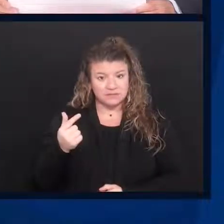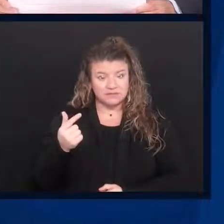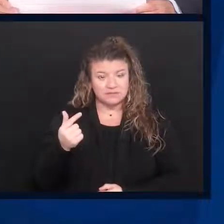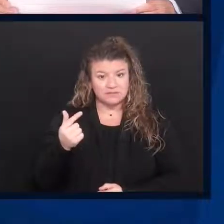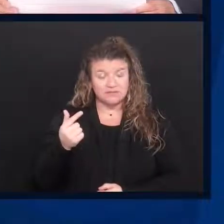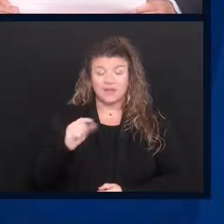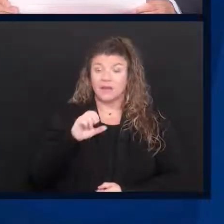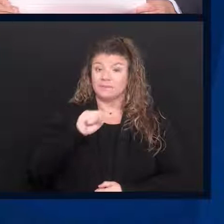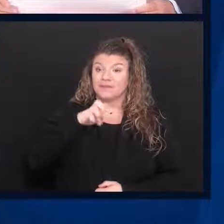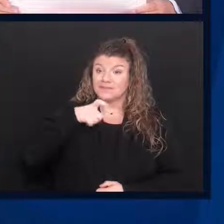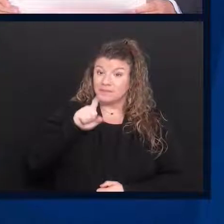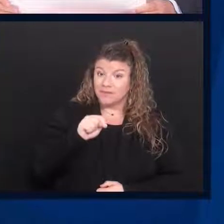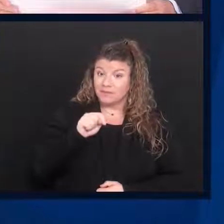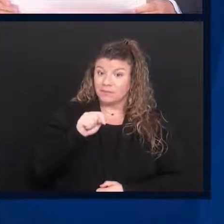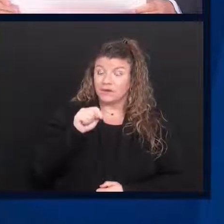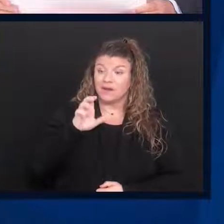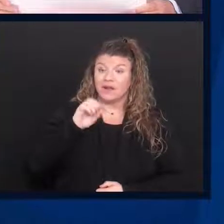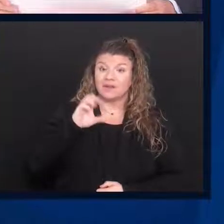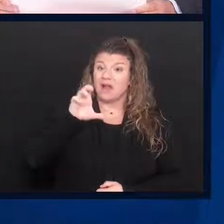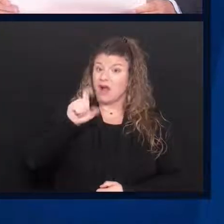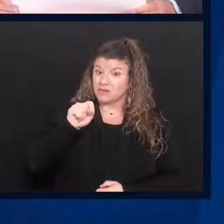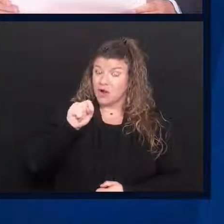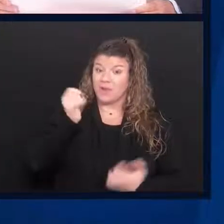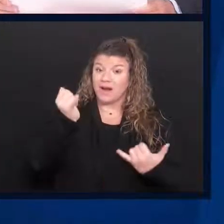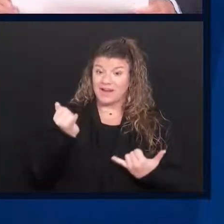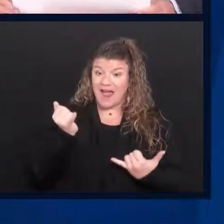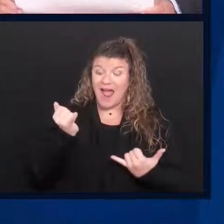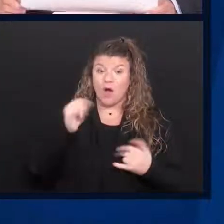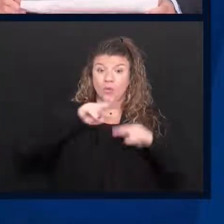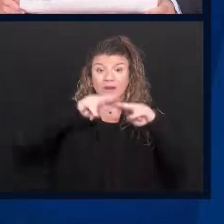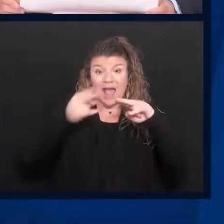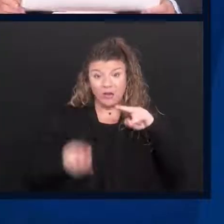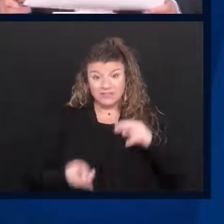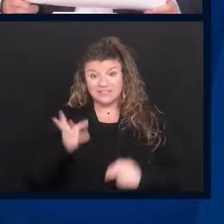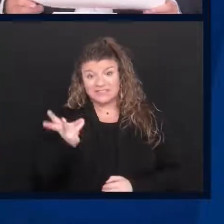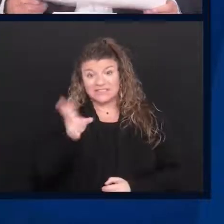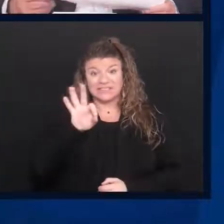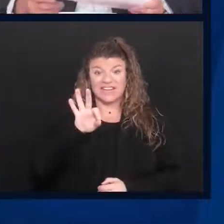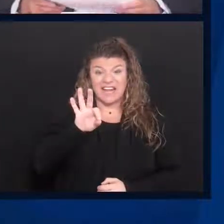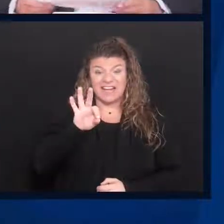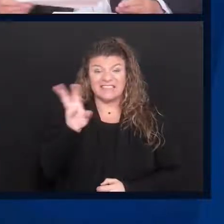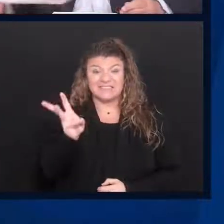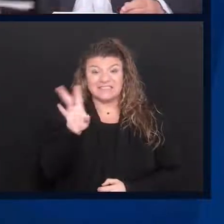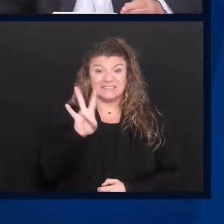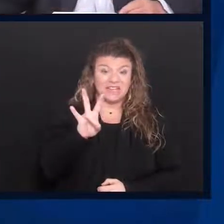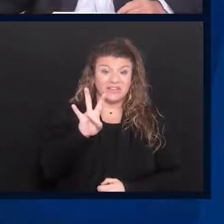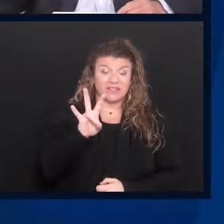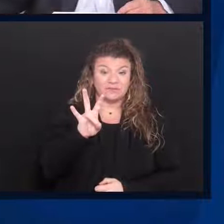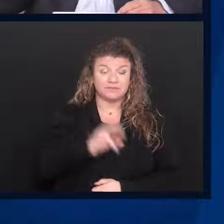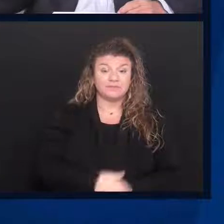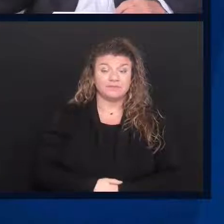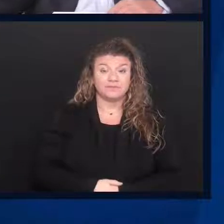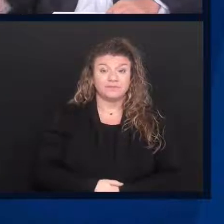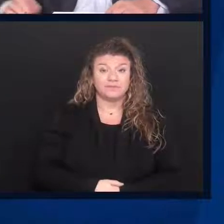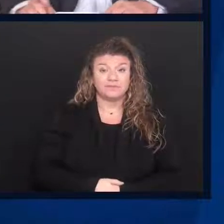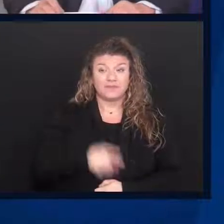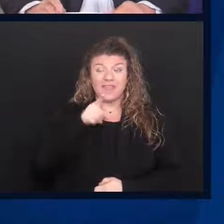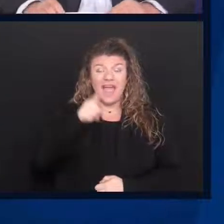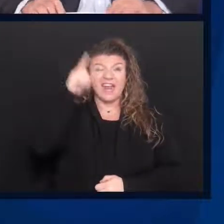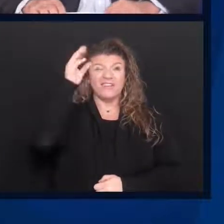But September and October, we've fallen all the way to 69 and 67. And if you